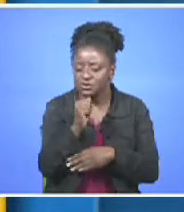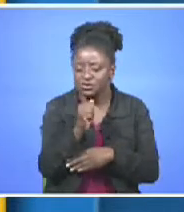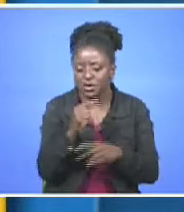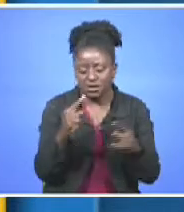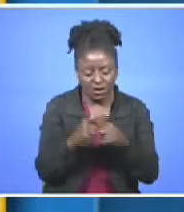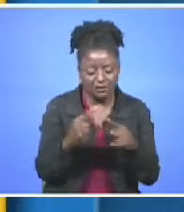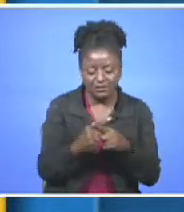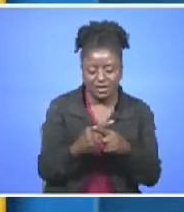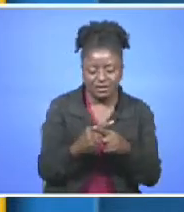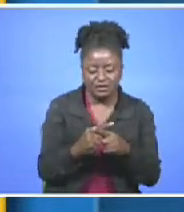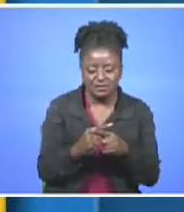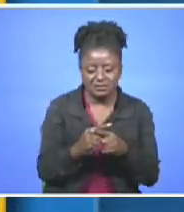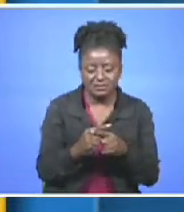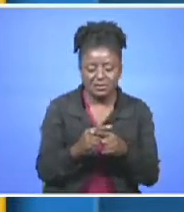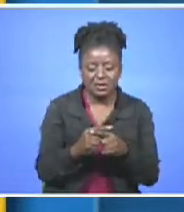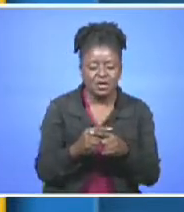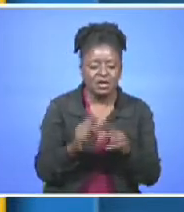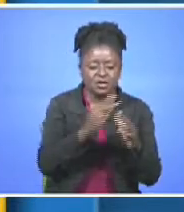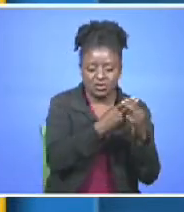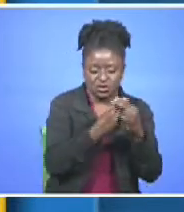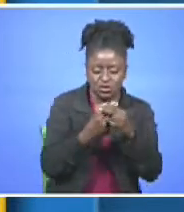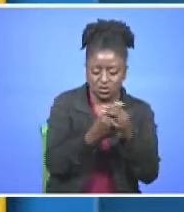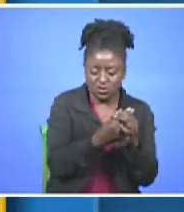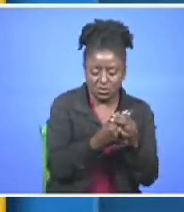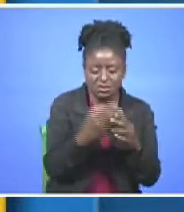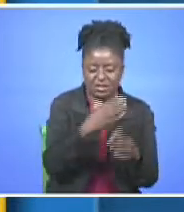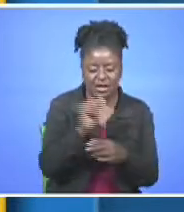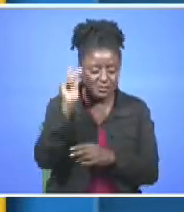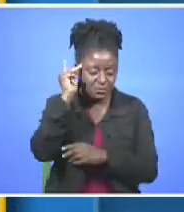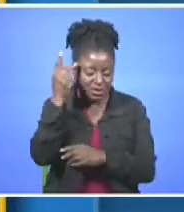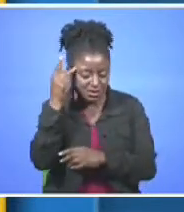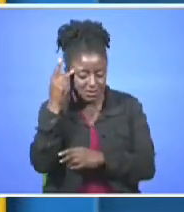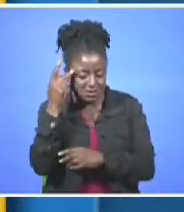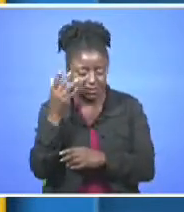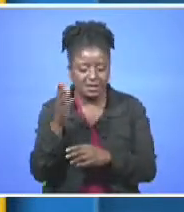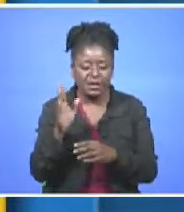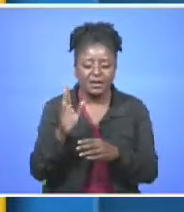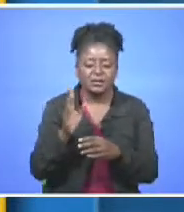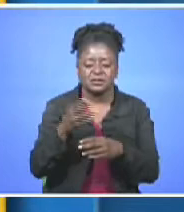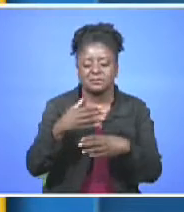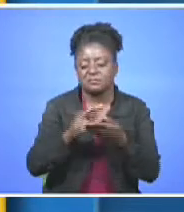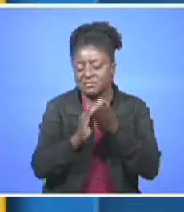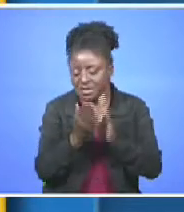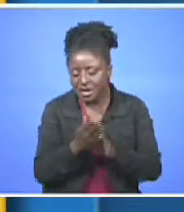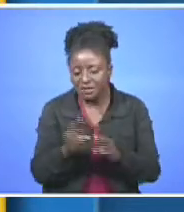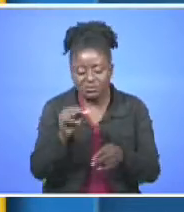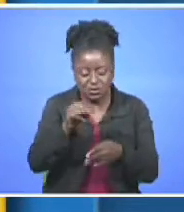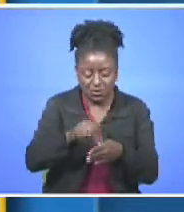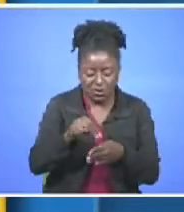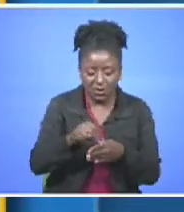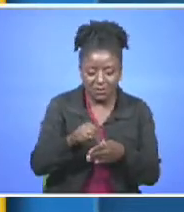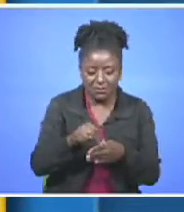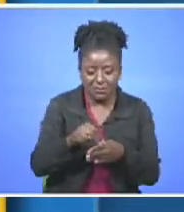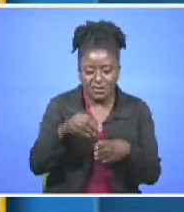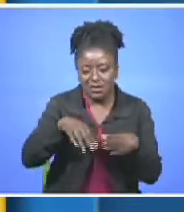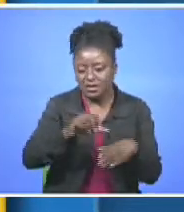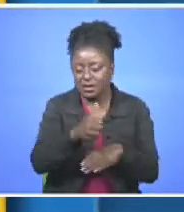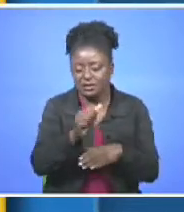pretty much become a staple in progressive countries, highlighting Britain and South Africa, where labor parties exist.